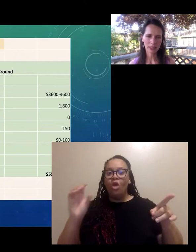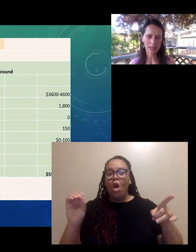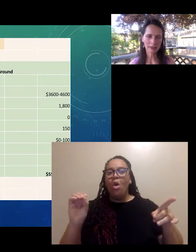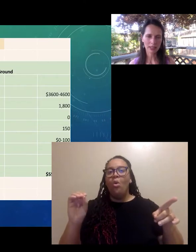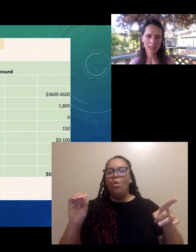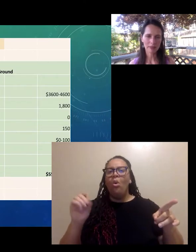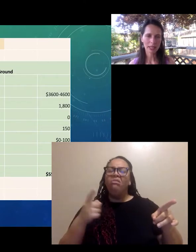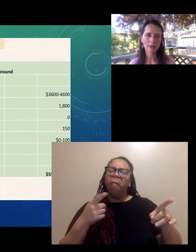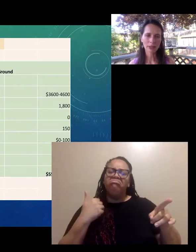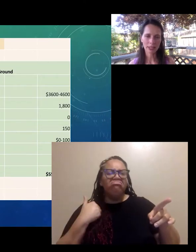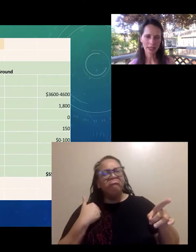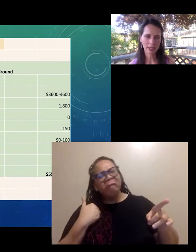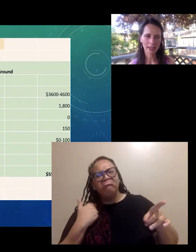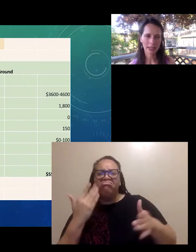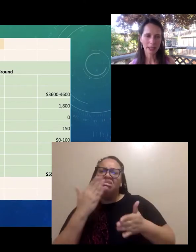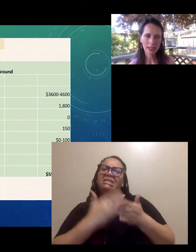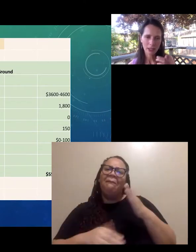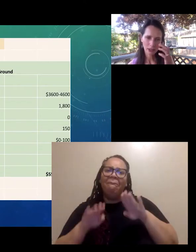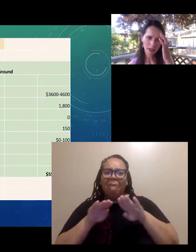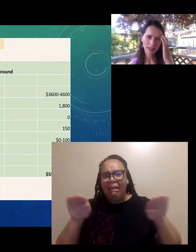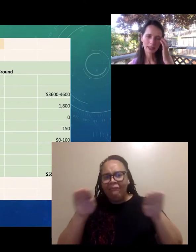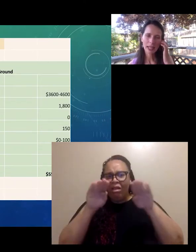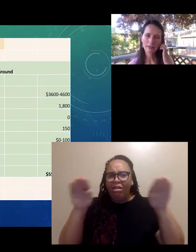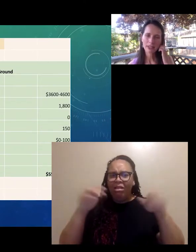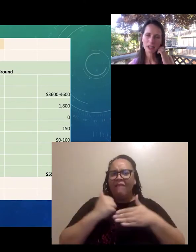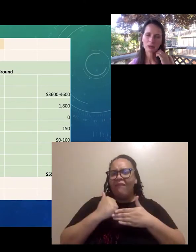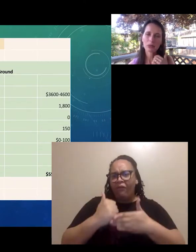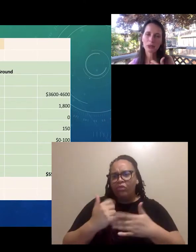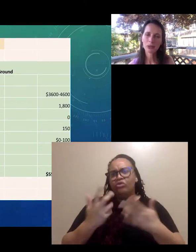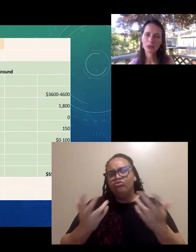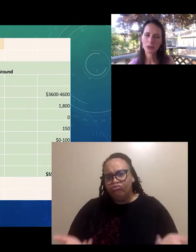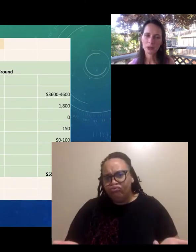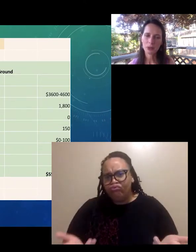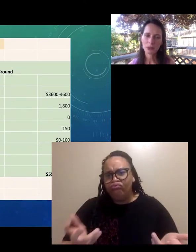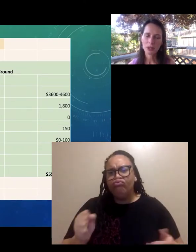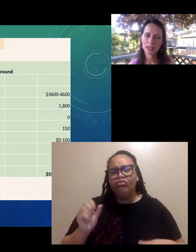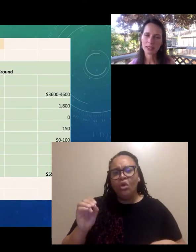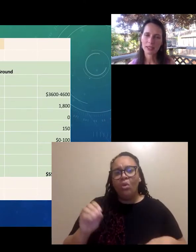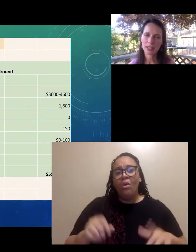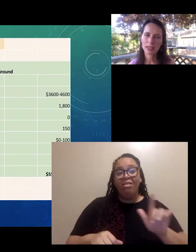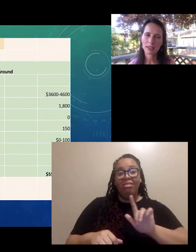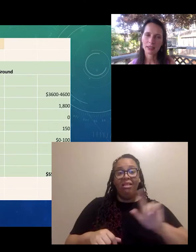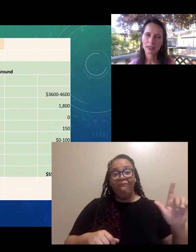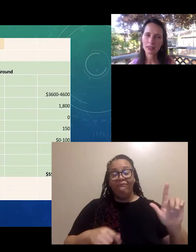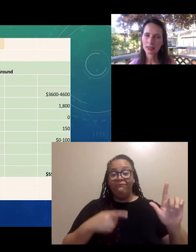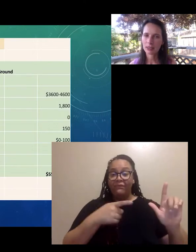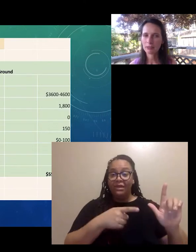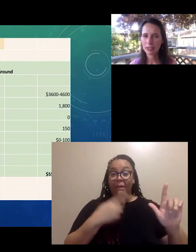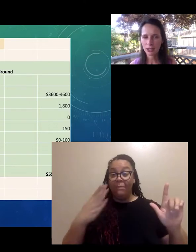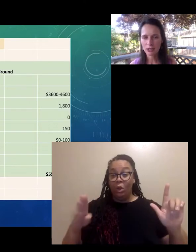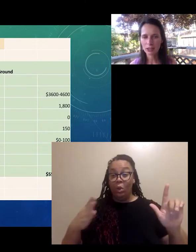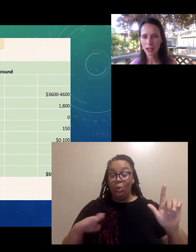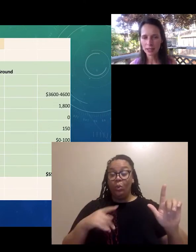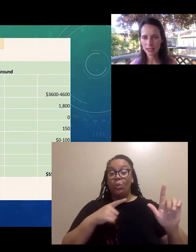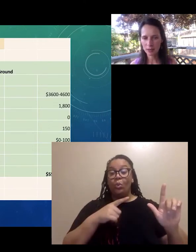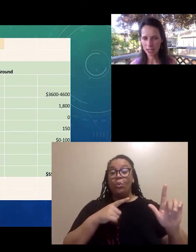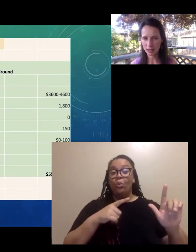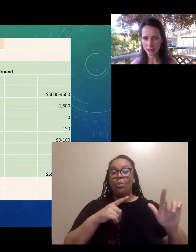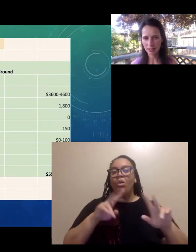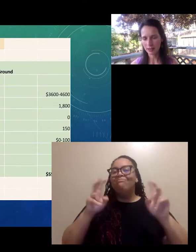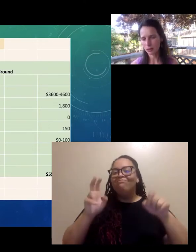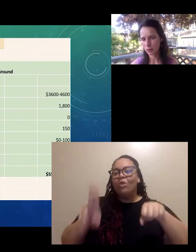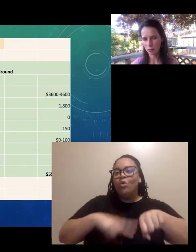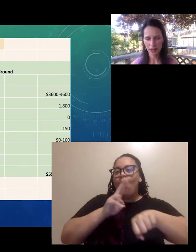some level of helpfulness, I think. So on the left in the blue, when this is a conventional lawn